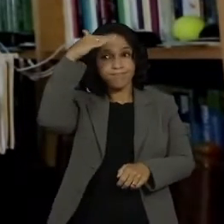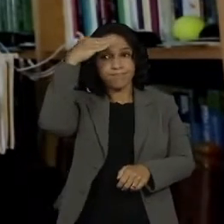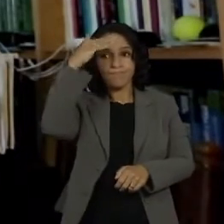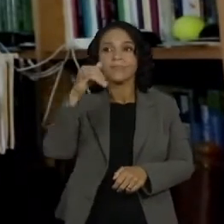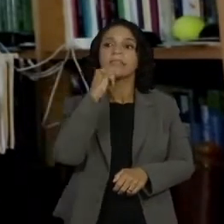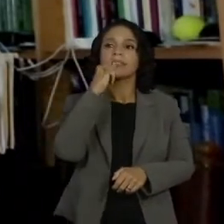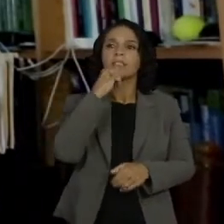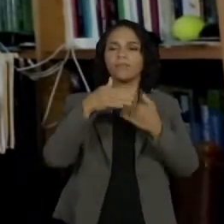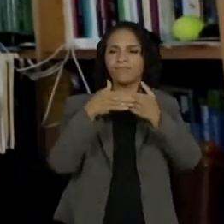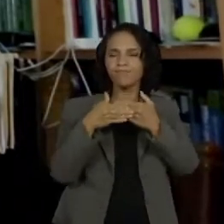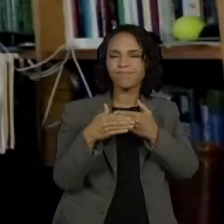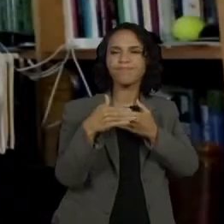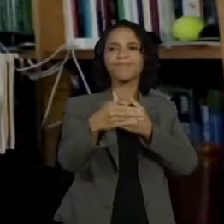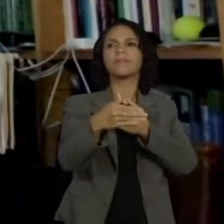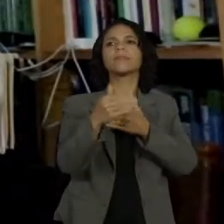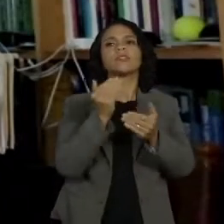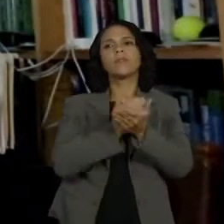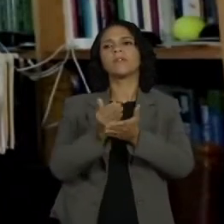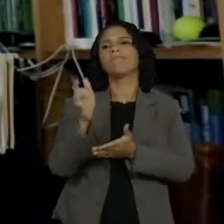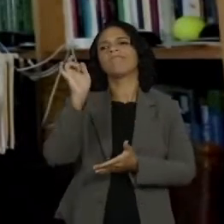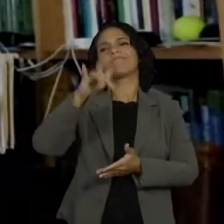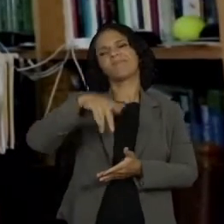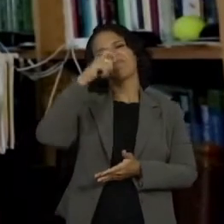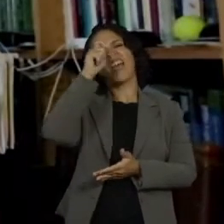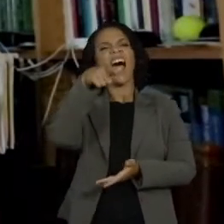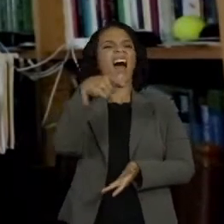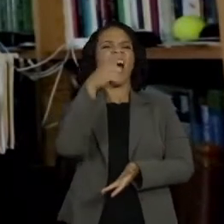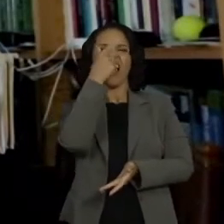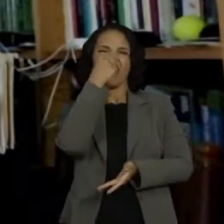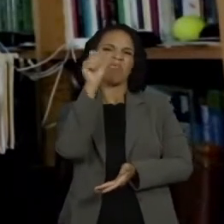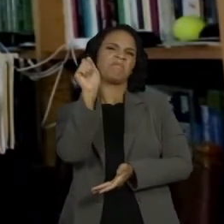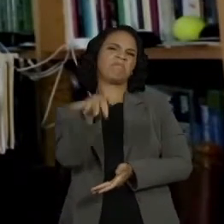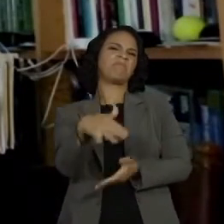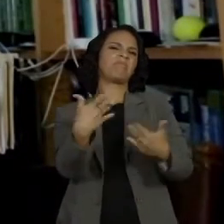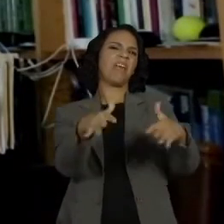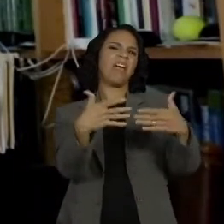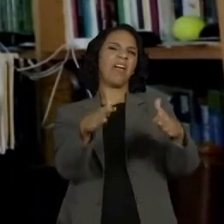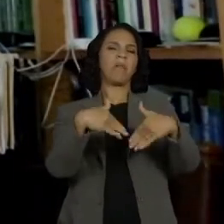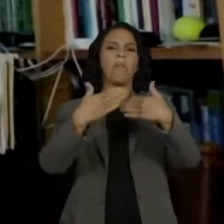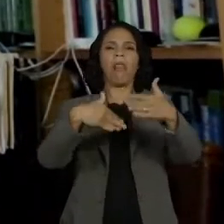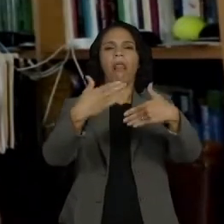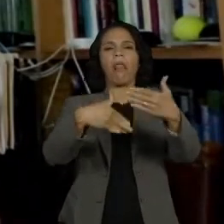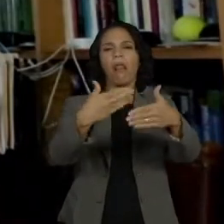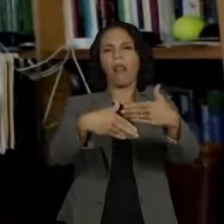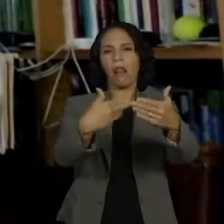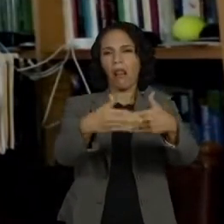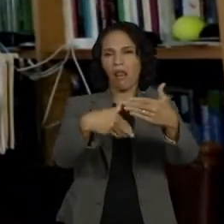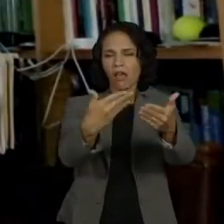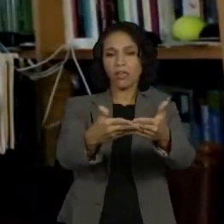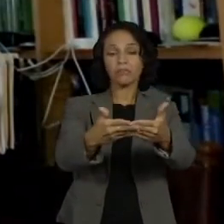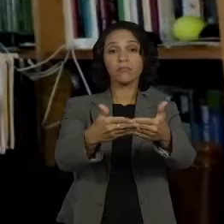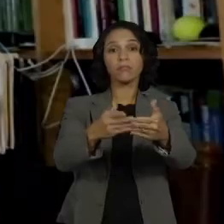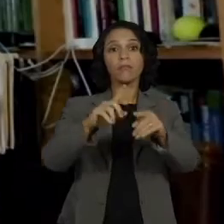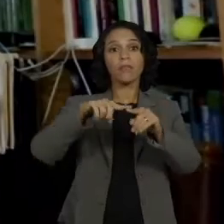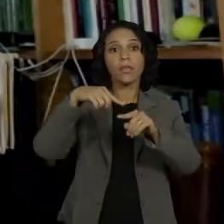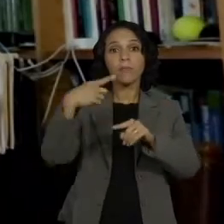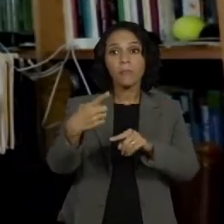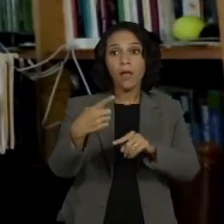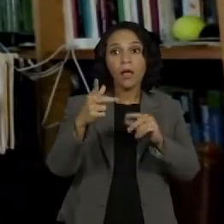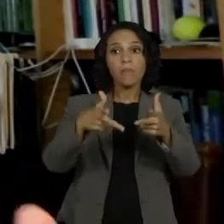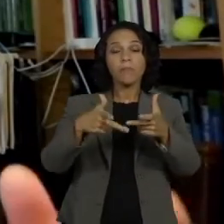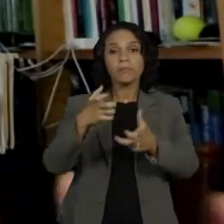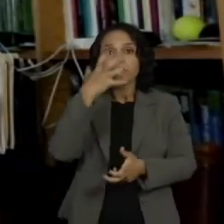oh, it's just an influenza, it's just like a cold, it'll go away, not taking it seriously. So